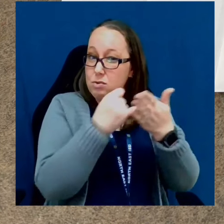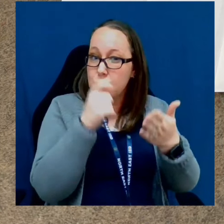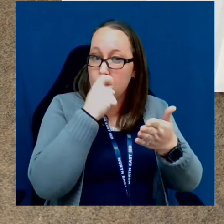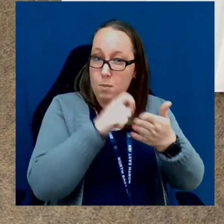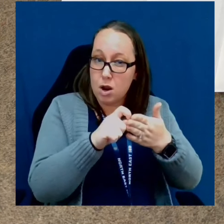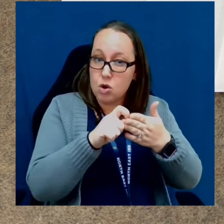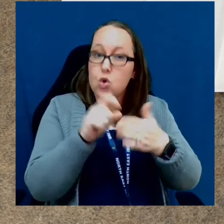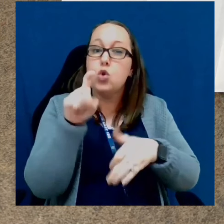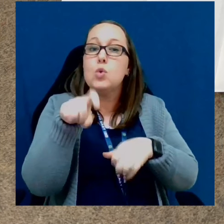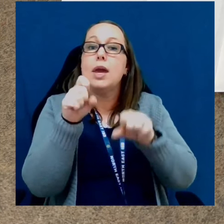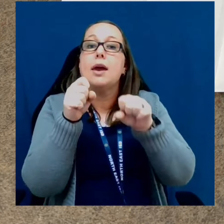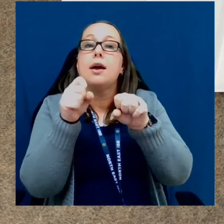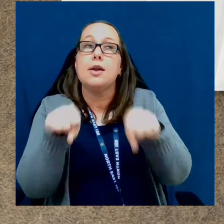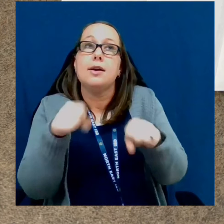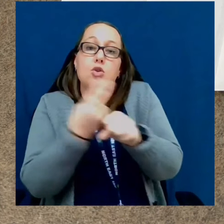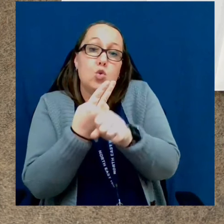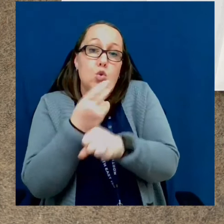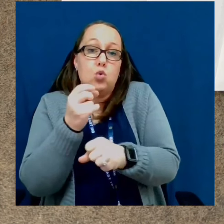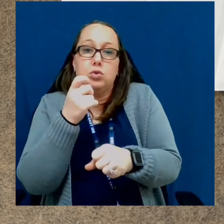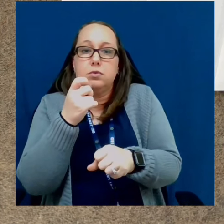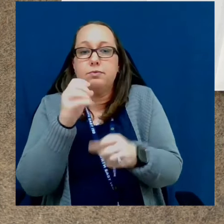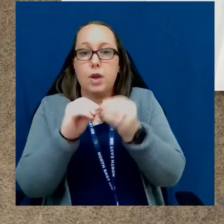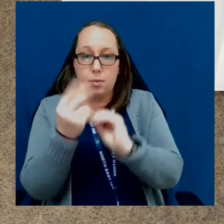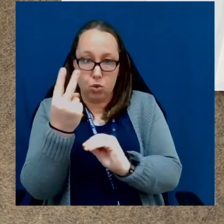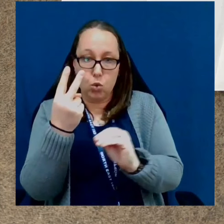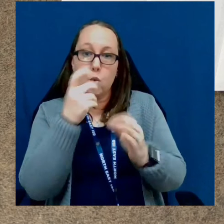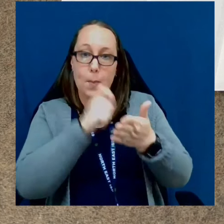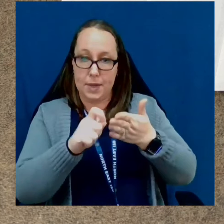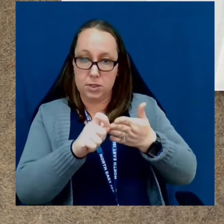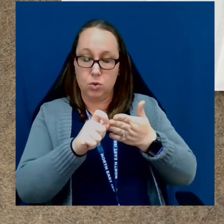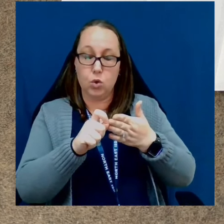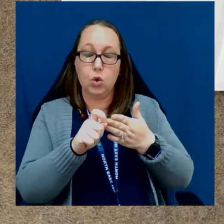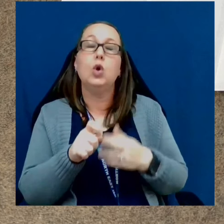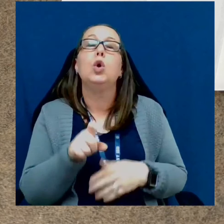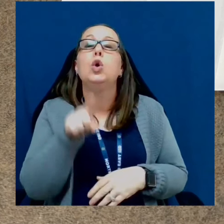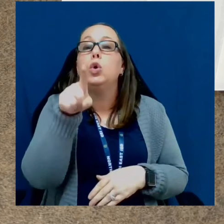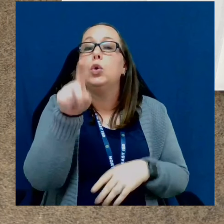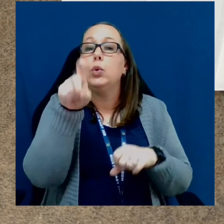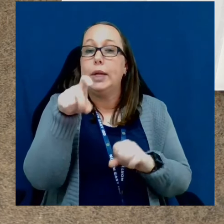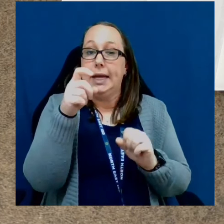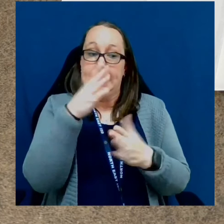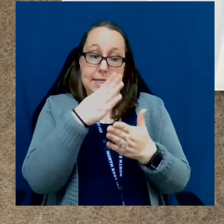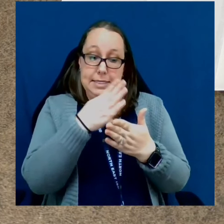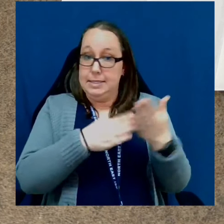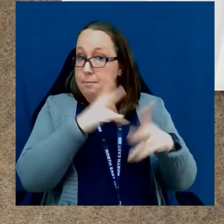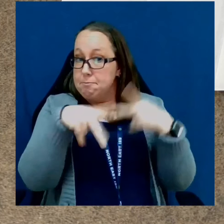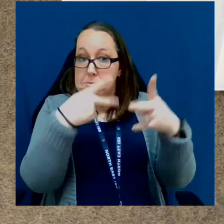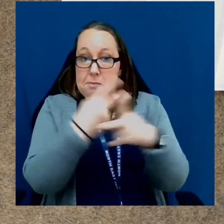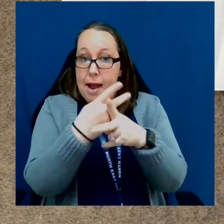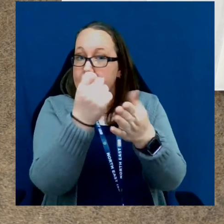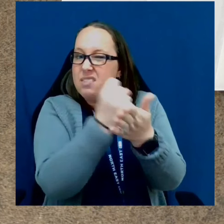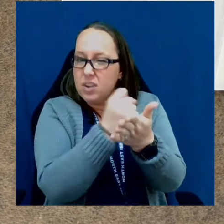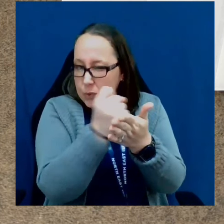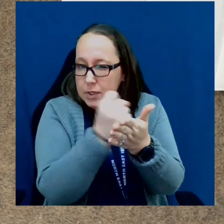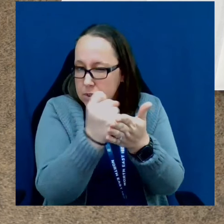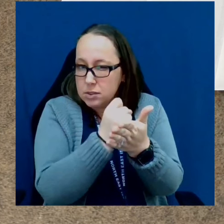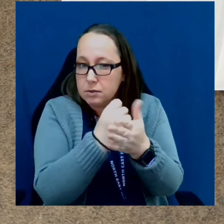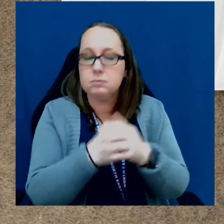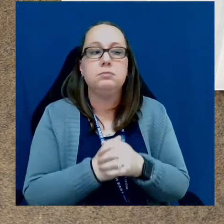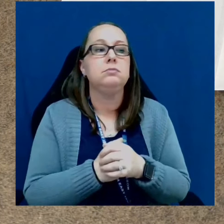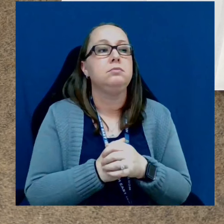will work just fine. In this video, you will see me use a peel-off pencil eraser, but you can use a pencil cap eraser or even a